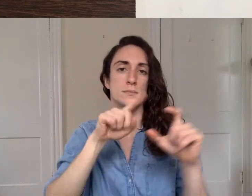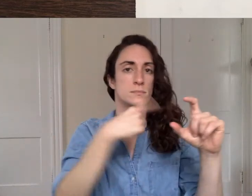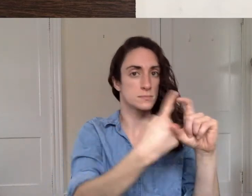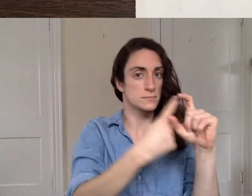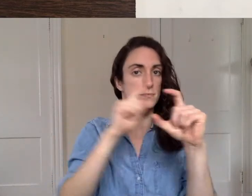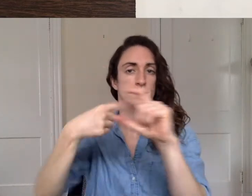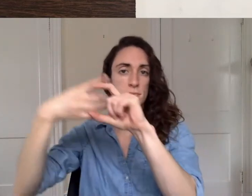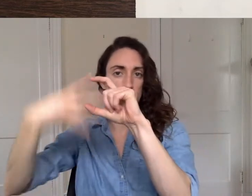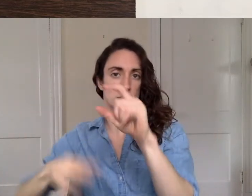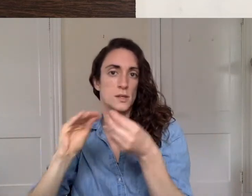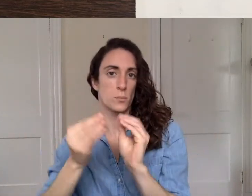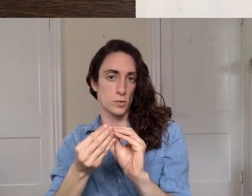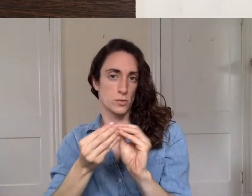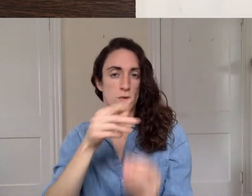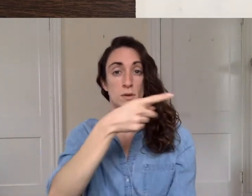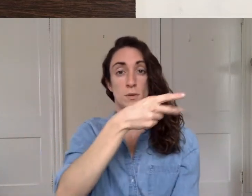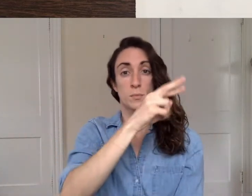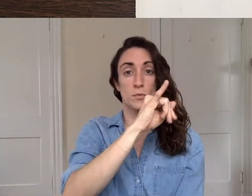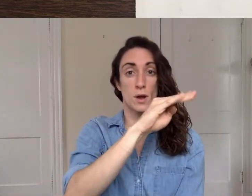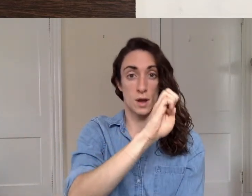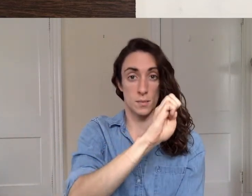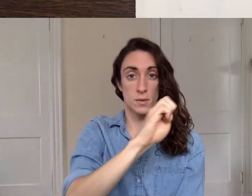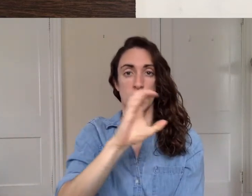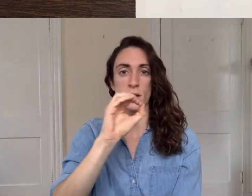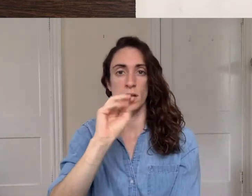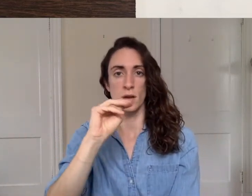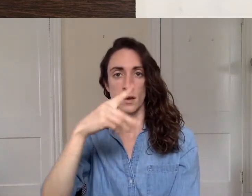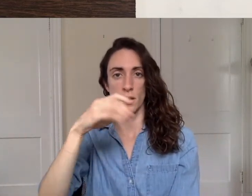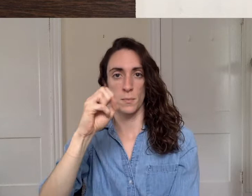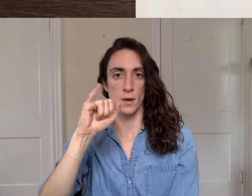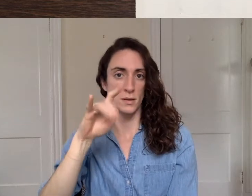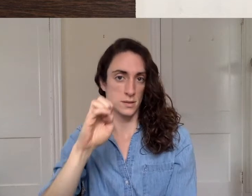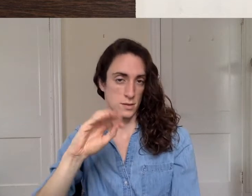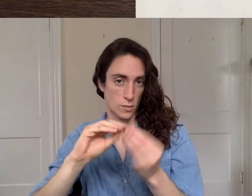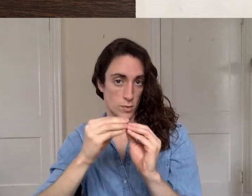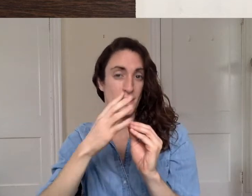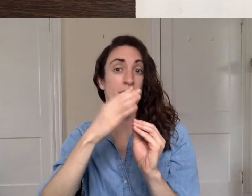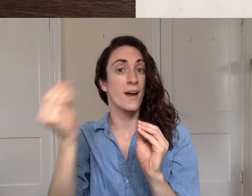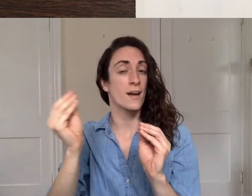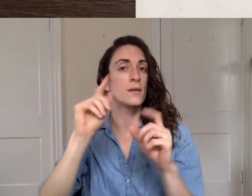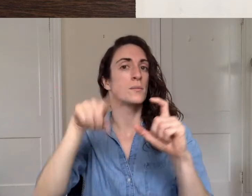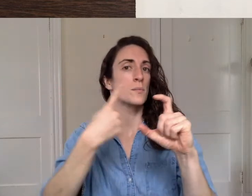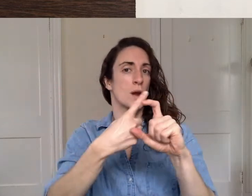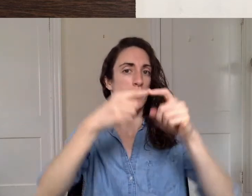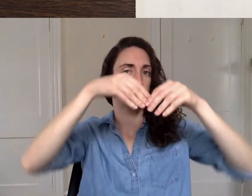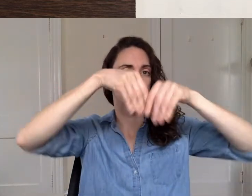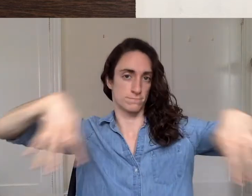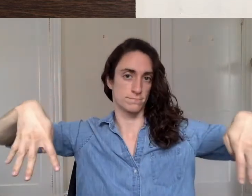In this video, I'm going to talk about prime and composite numbers and prime factorization.